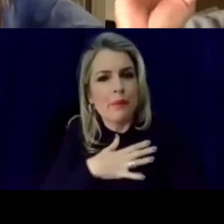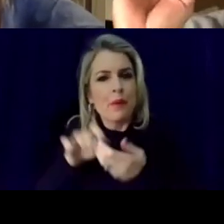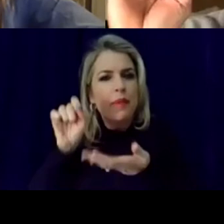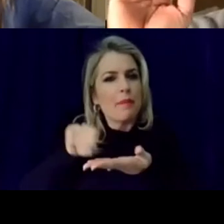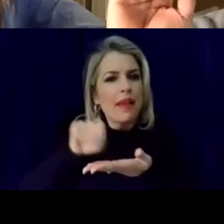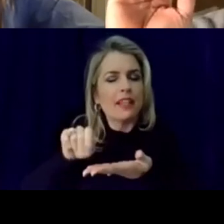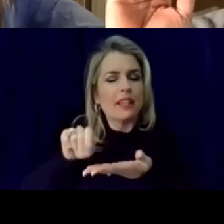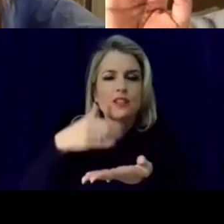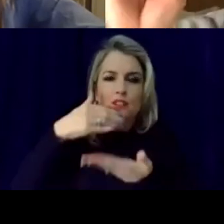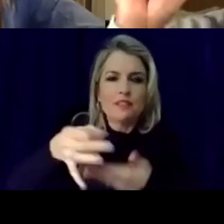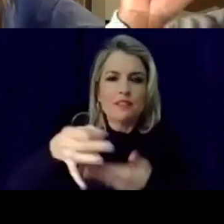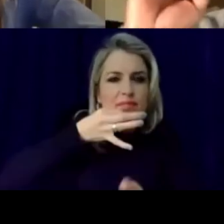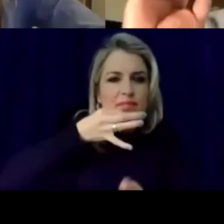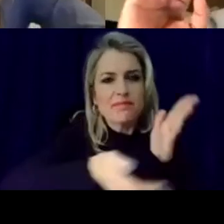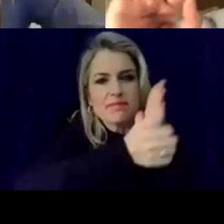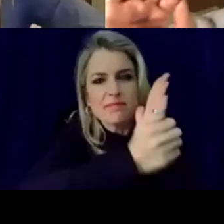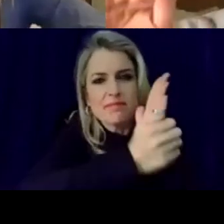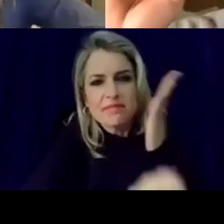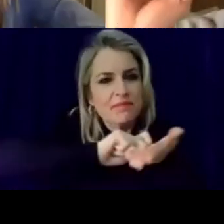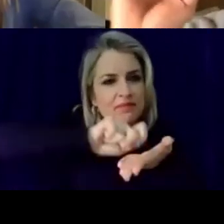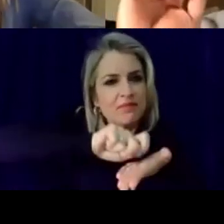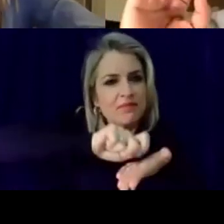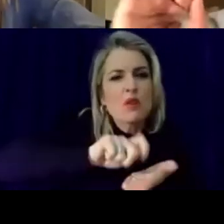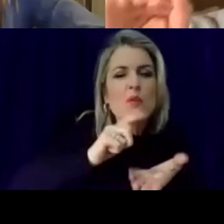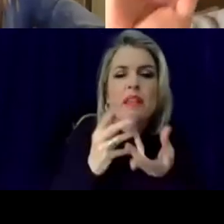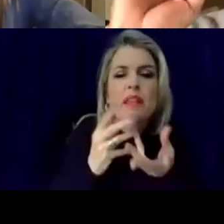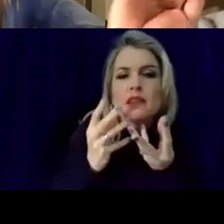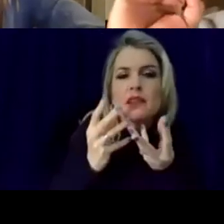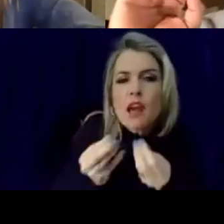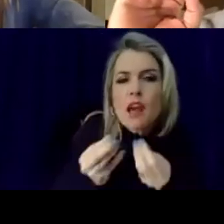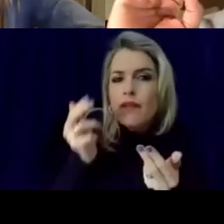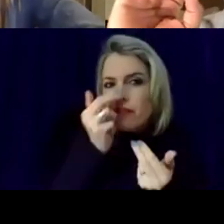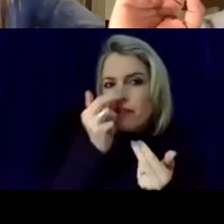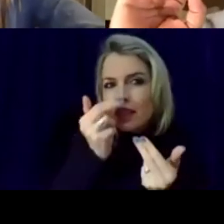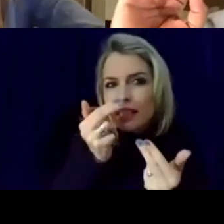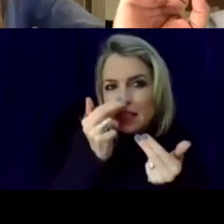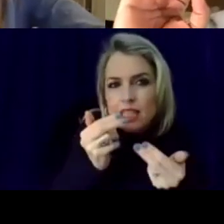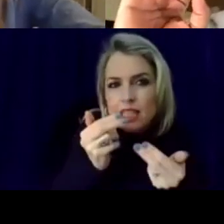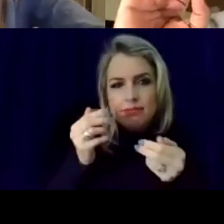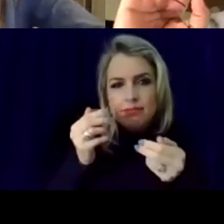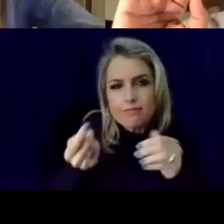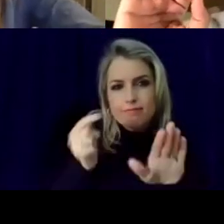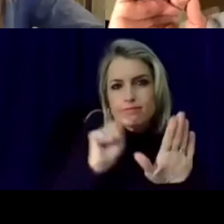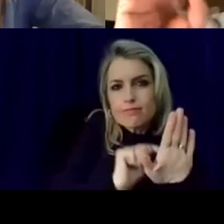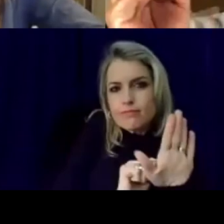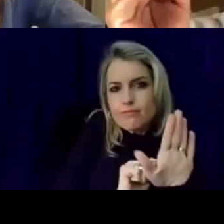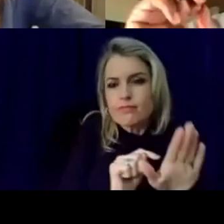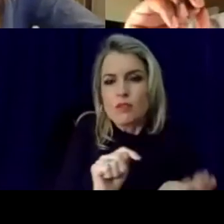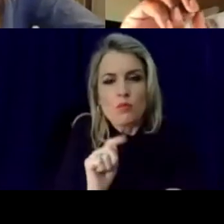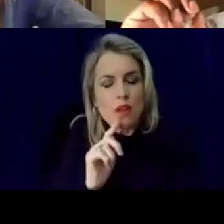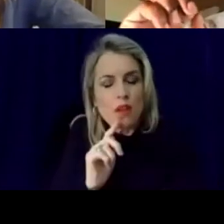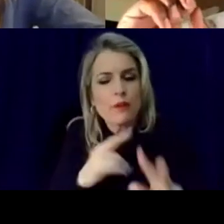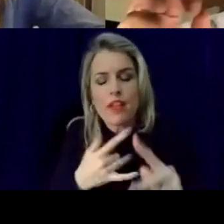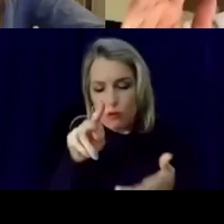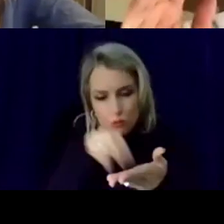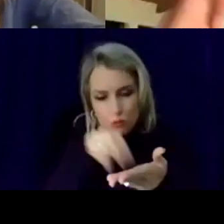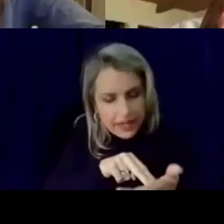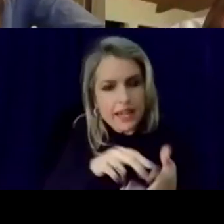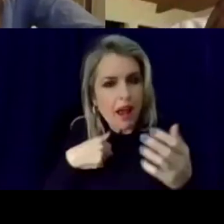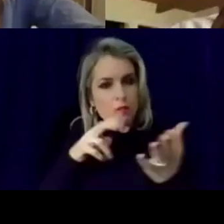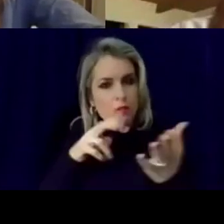I guess nobody uses a pen anymore. But in doing subtle humor, you know, that makes that draws you in, you